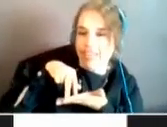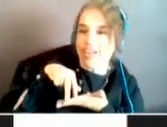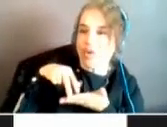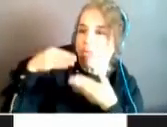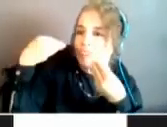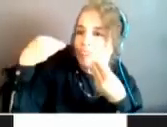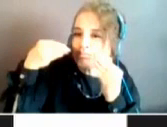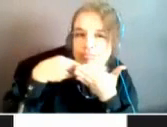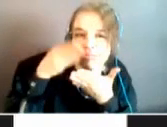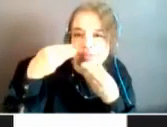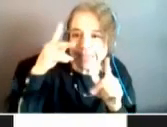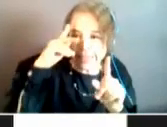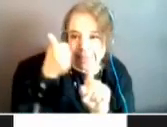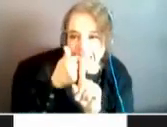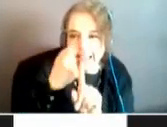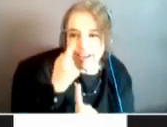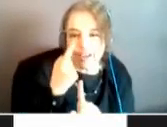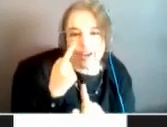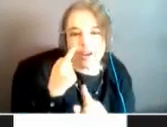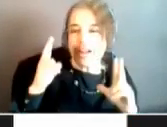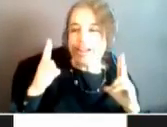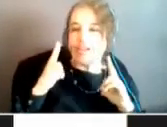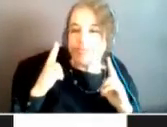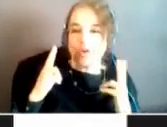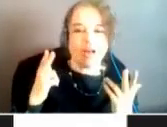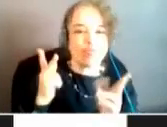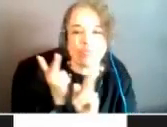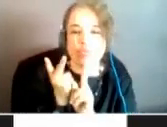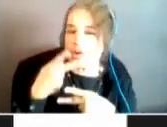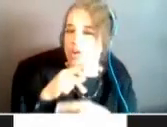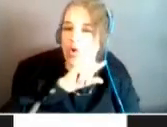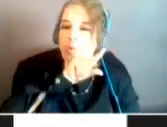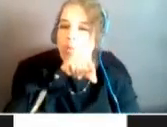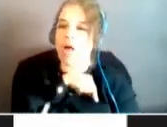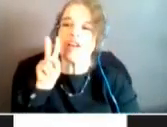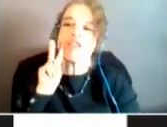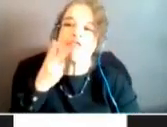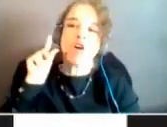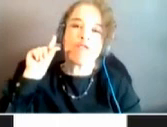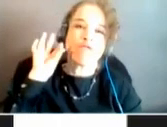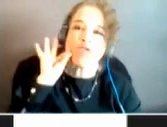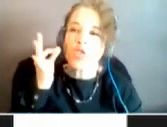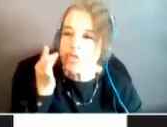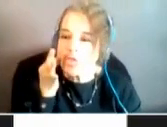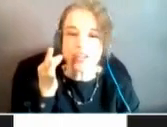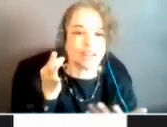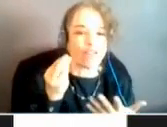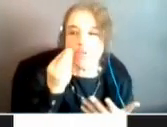grocery stores that sell, you know, quality produce, quality vegetables, quality